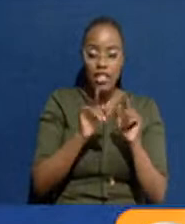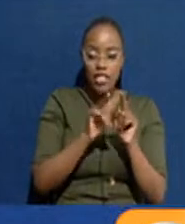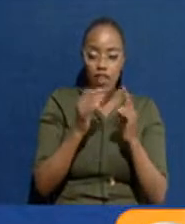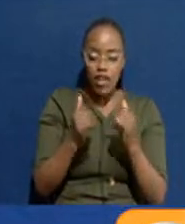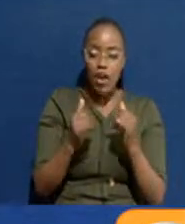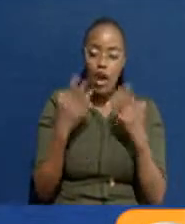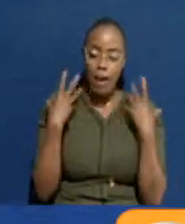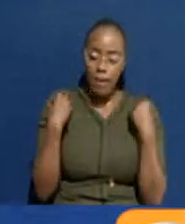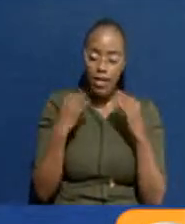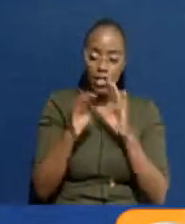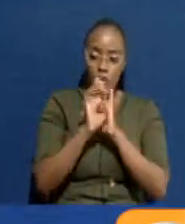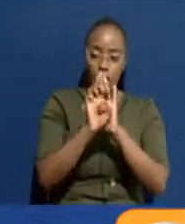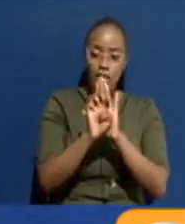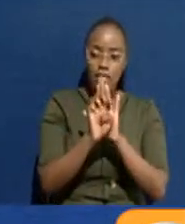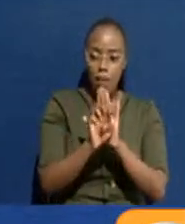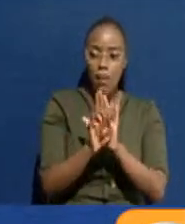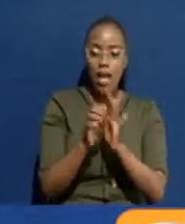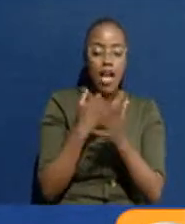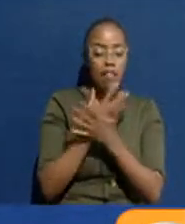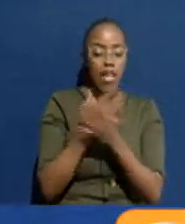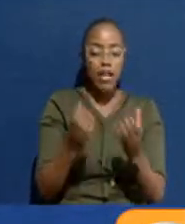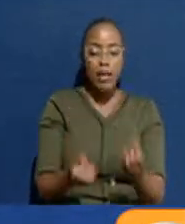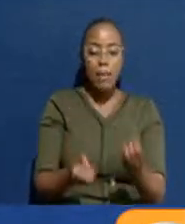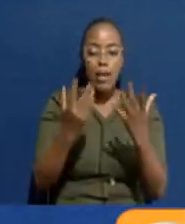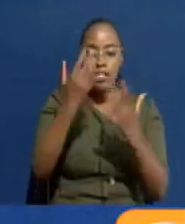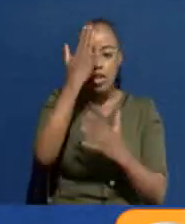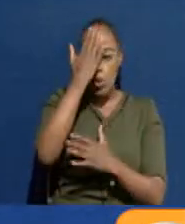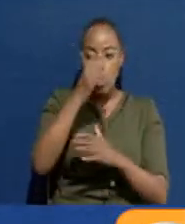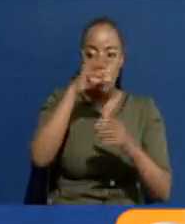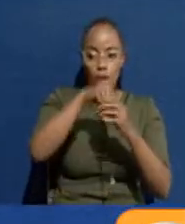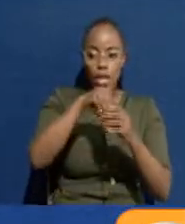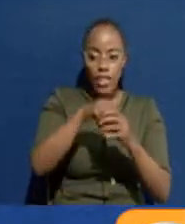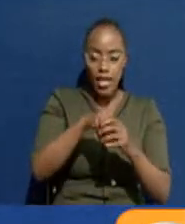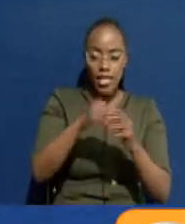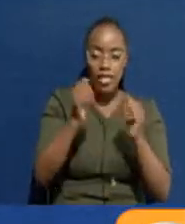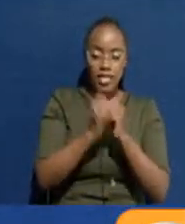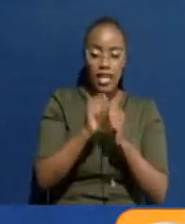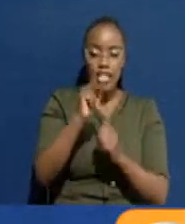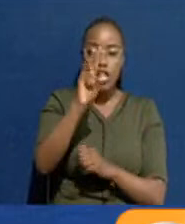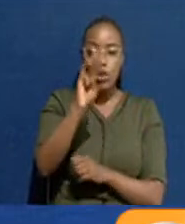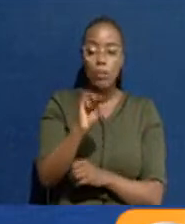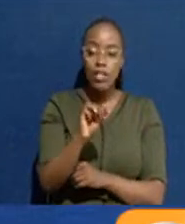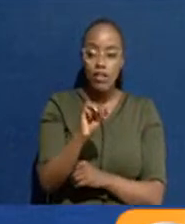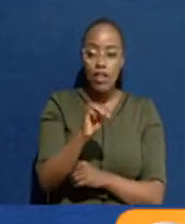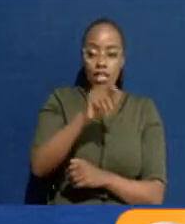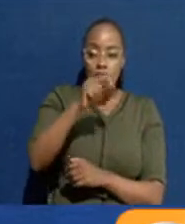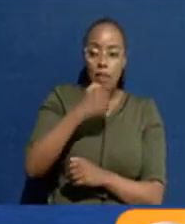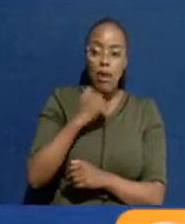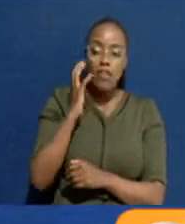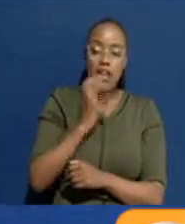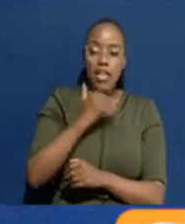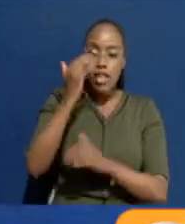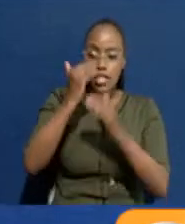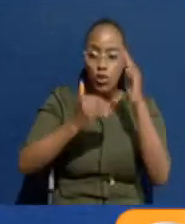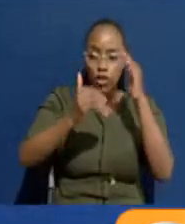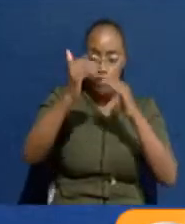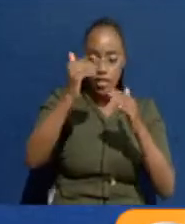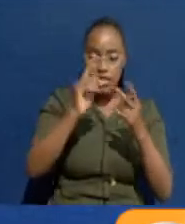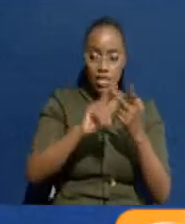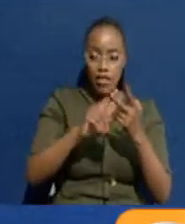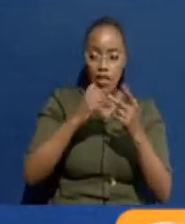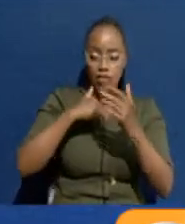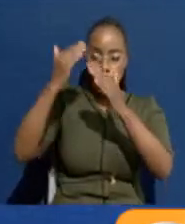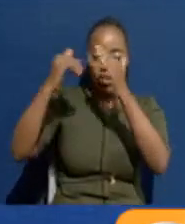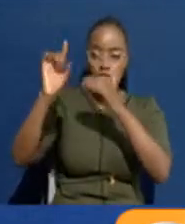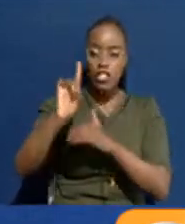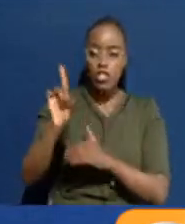practical example. There's no magic as to why, within the radius of 10 kilometers, there should be Kenyatta University, there is University